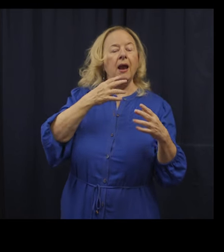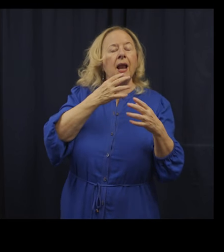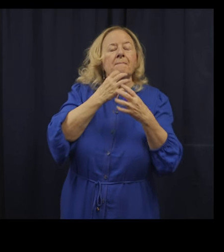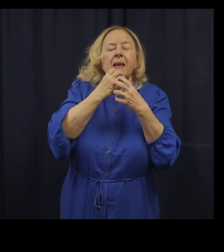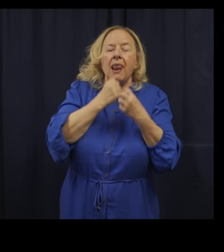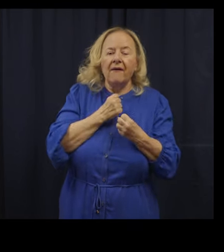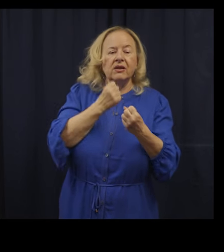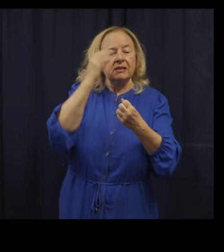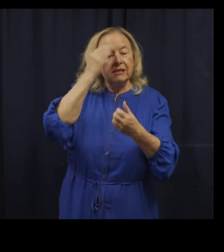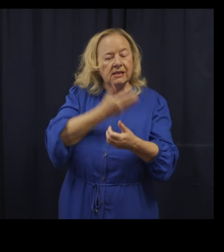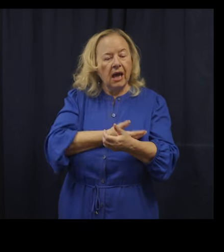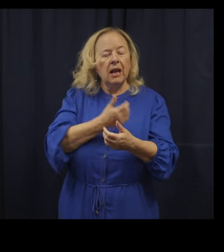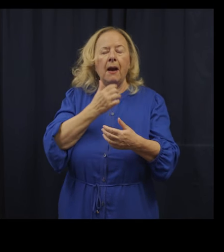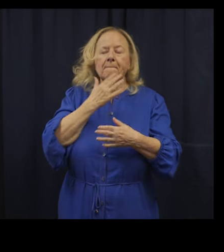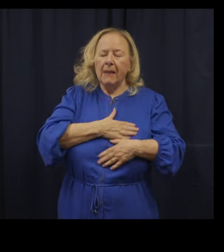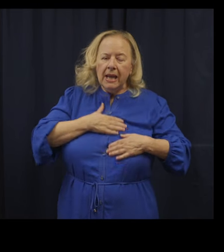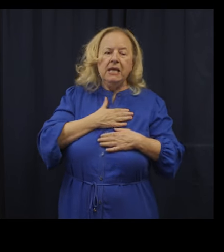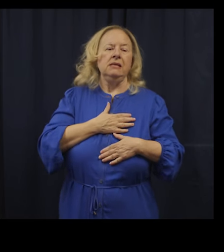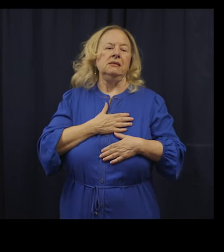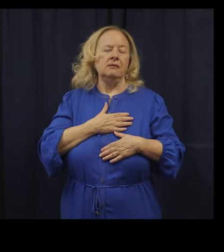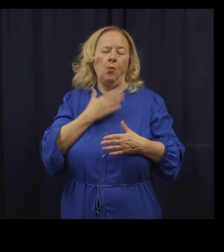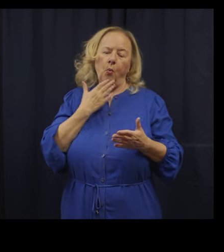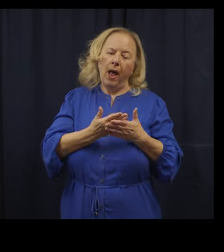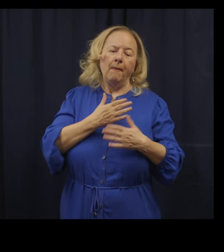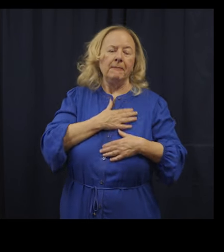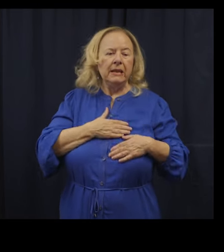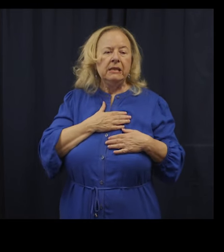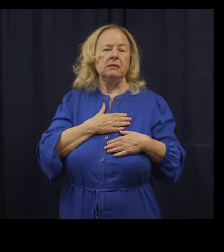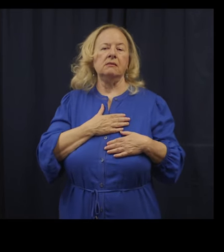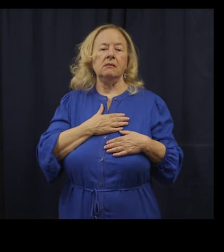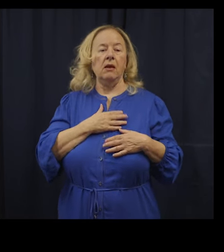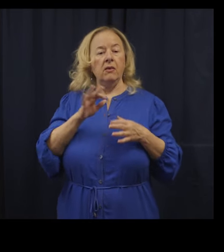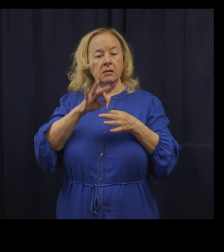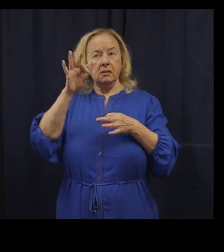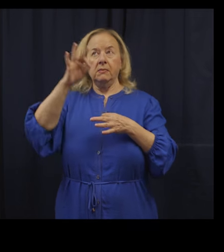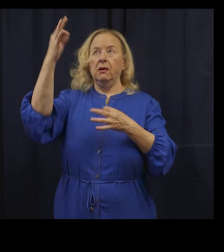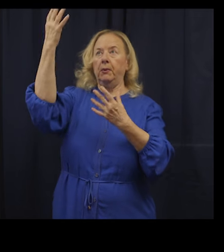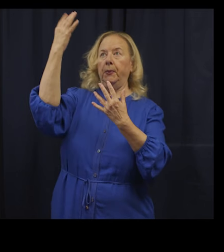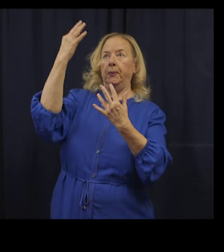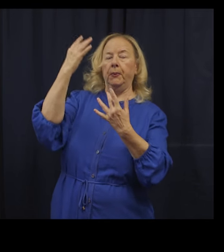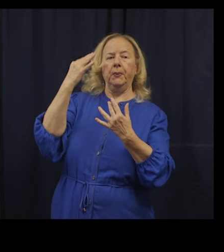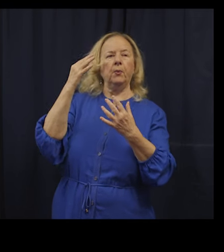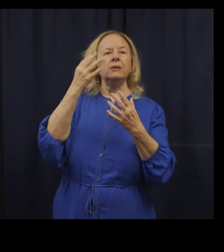in whom I am well pleased. Well, the Spirit descending on him, what's the